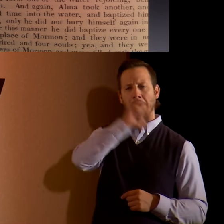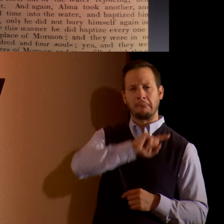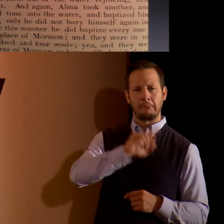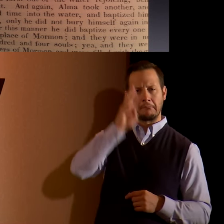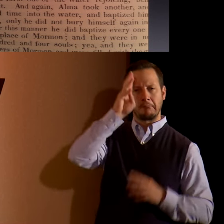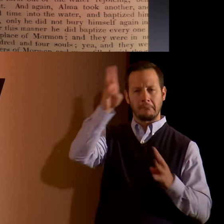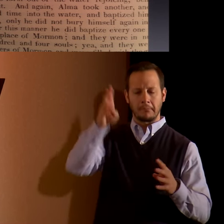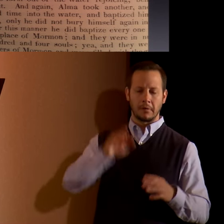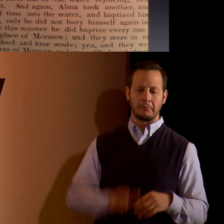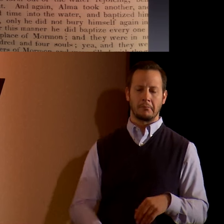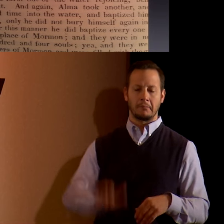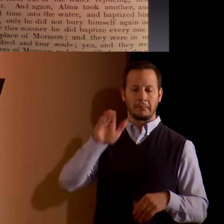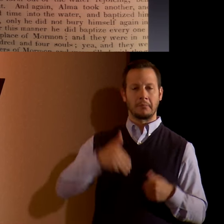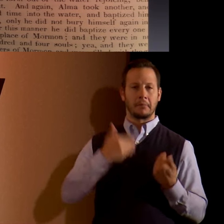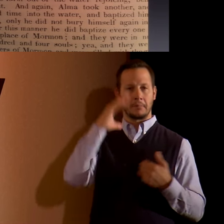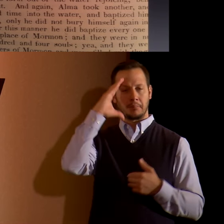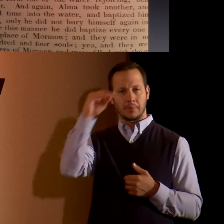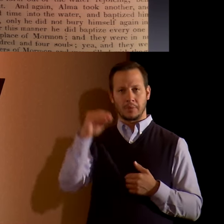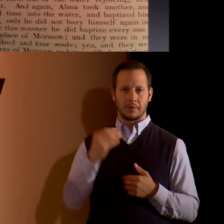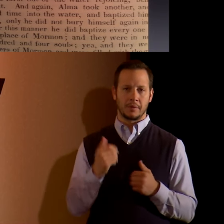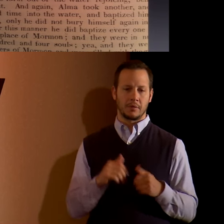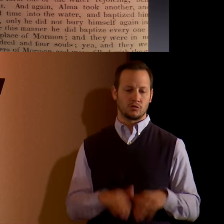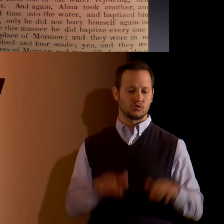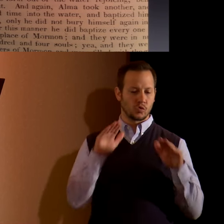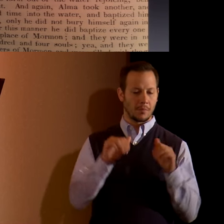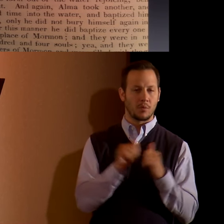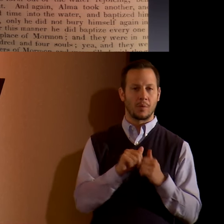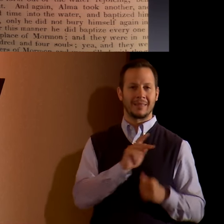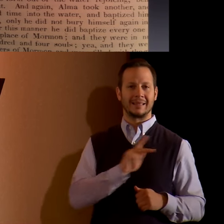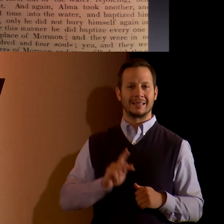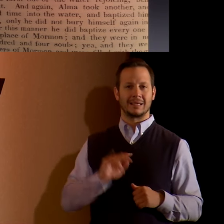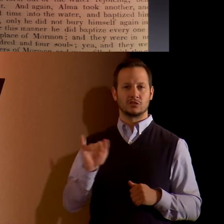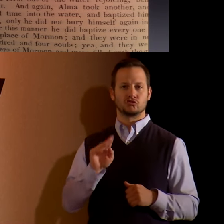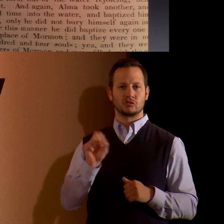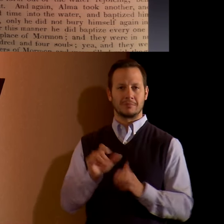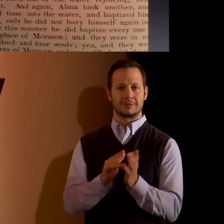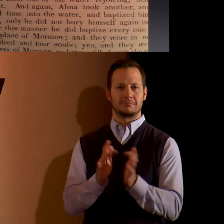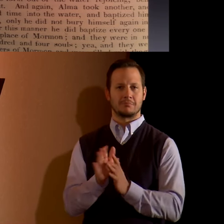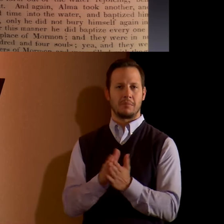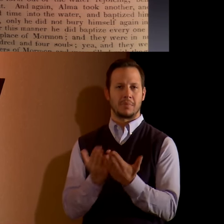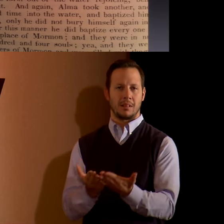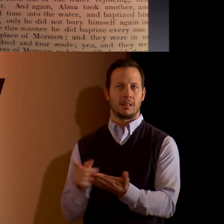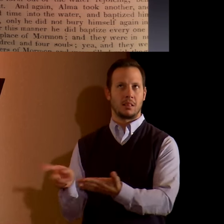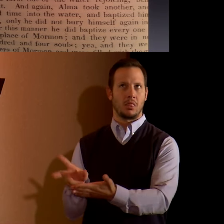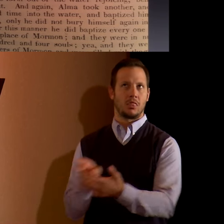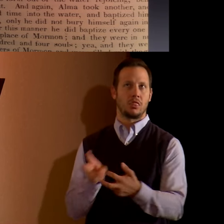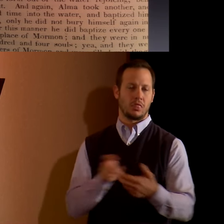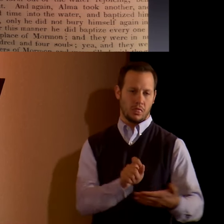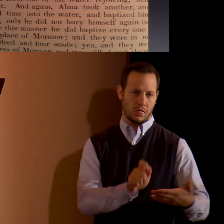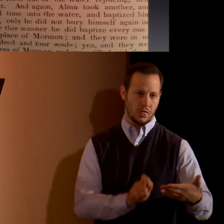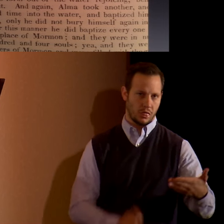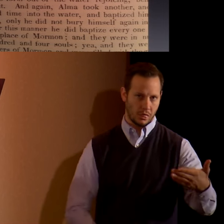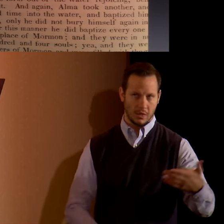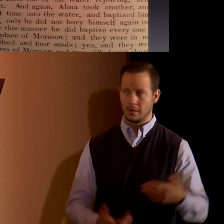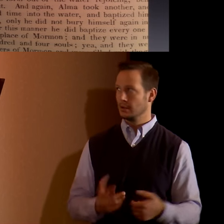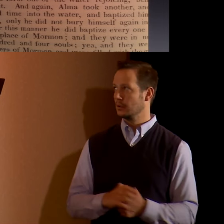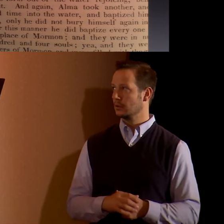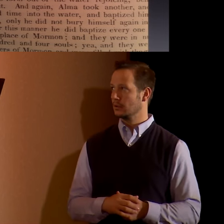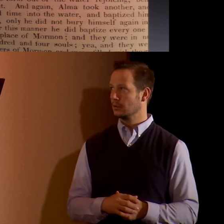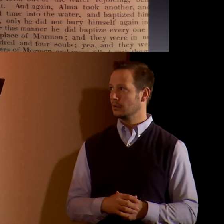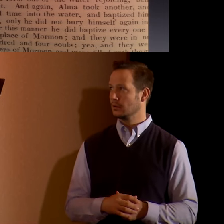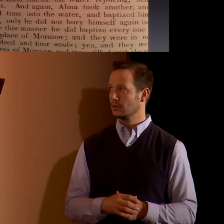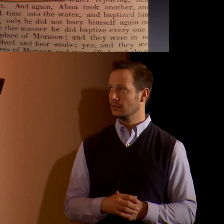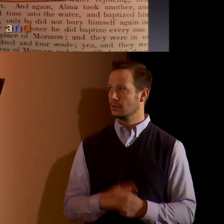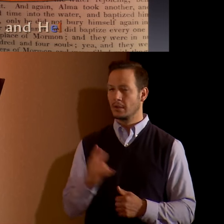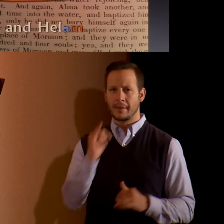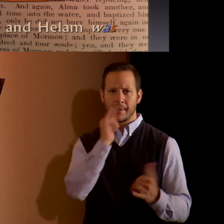rural lad who'd grown up with little more than the King James Bible on the family bookshelf? What are we to make of errors